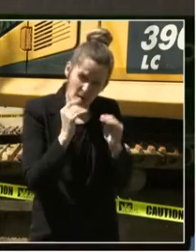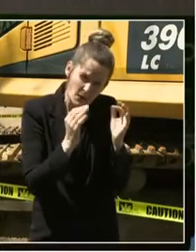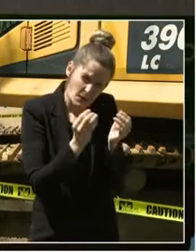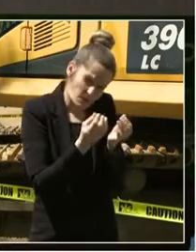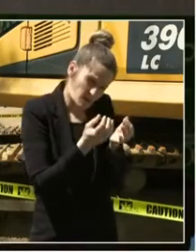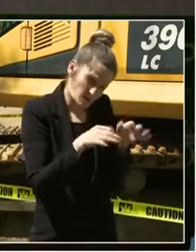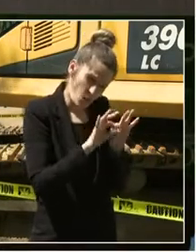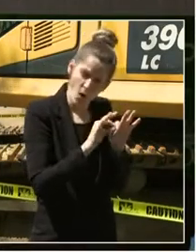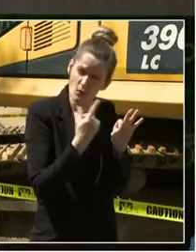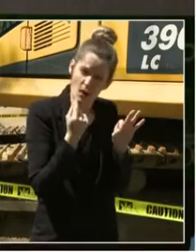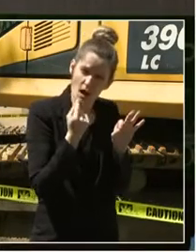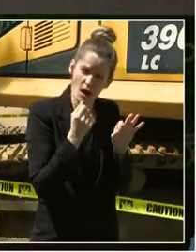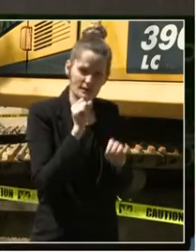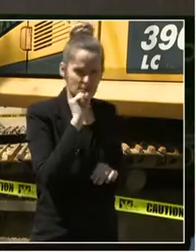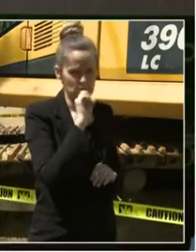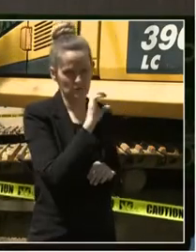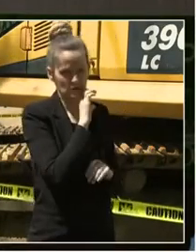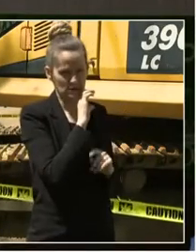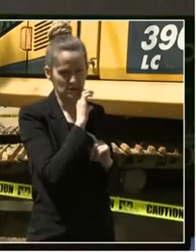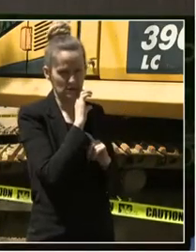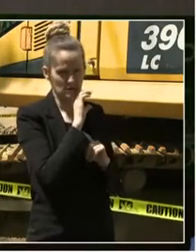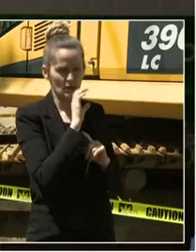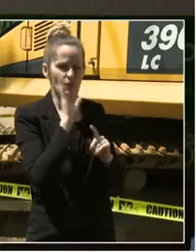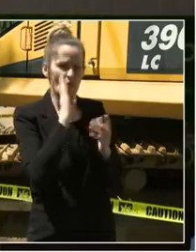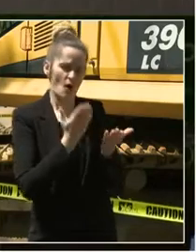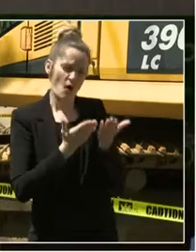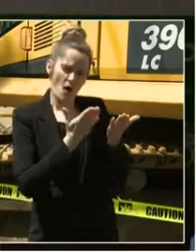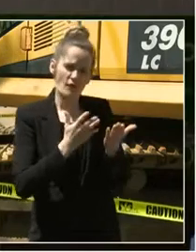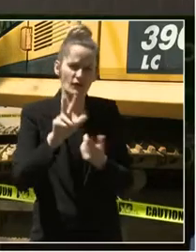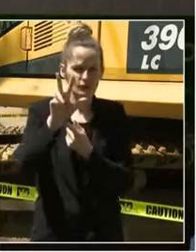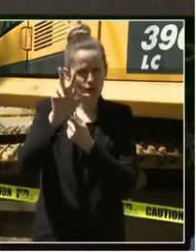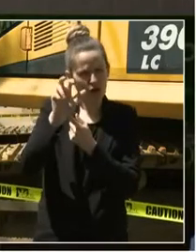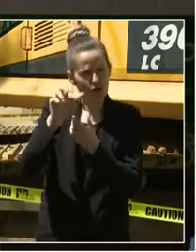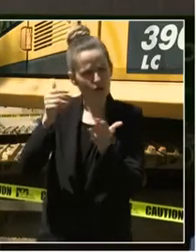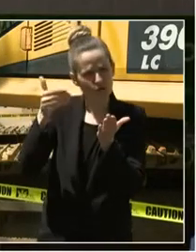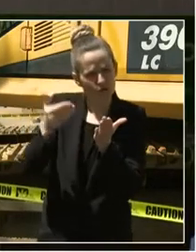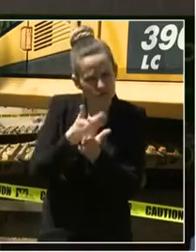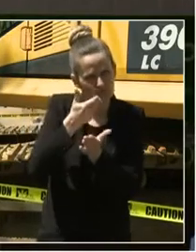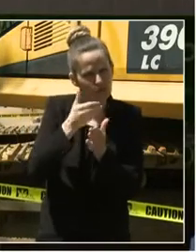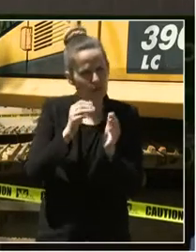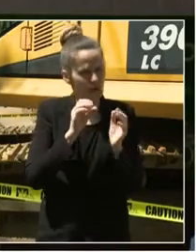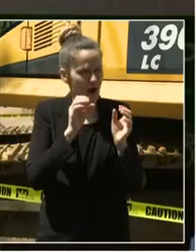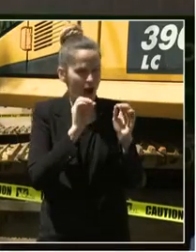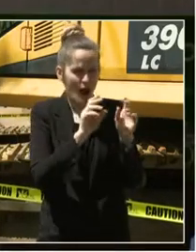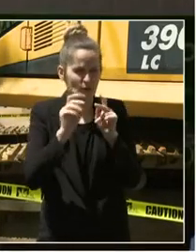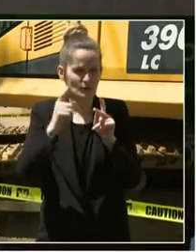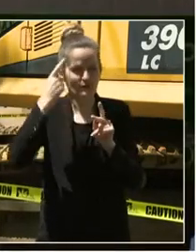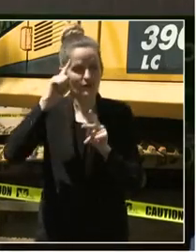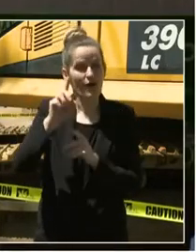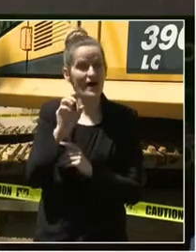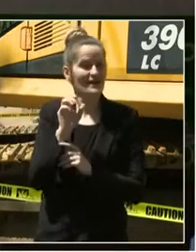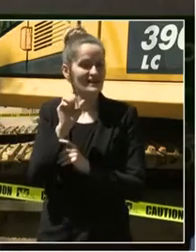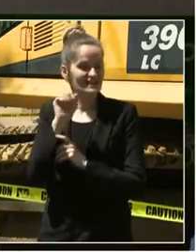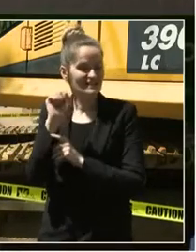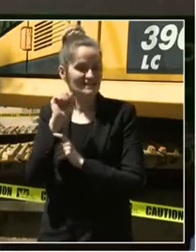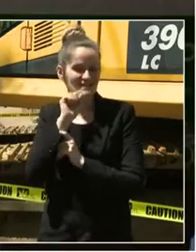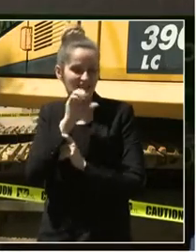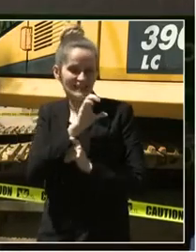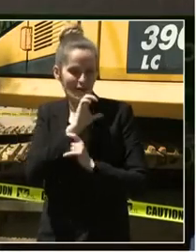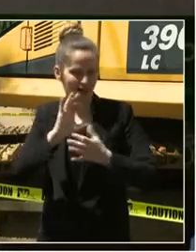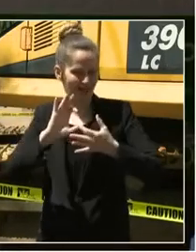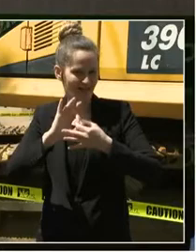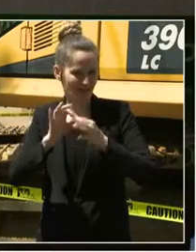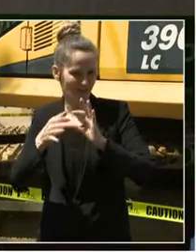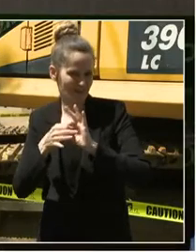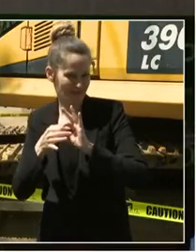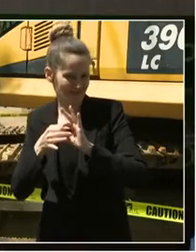opportunities at the DC Senior Olympics, which we are very proud of as well.